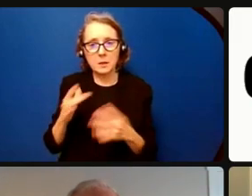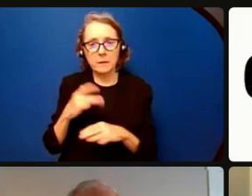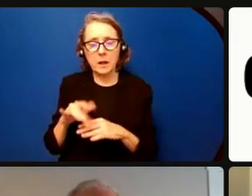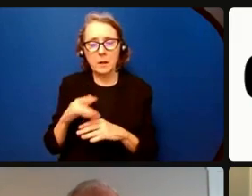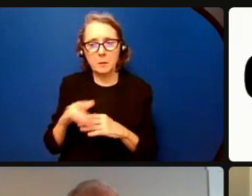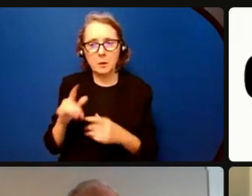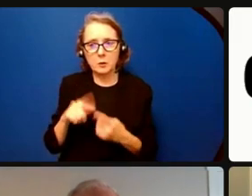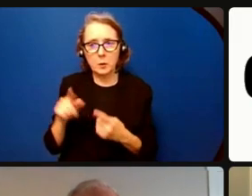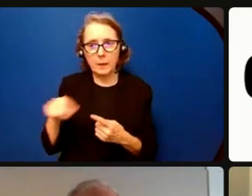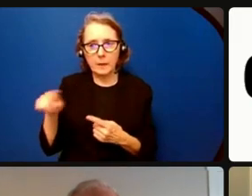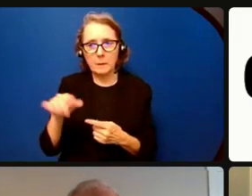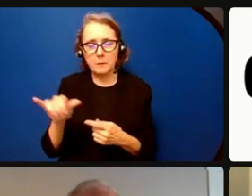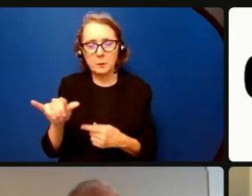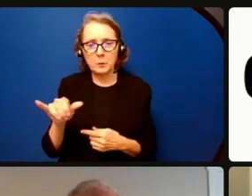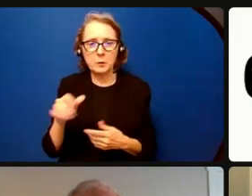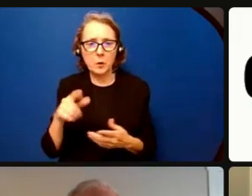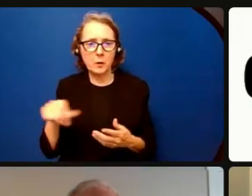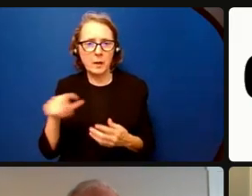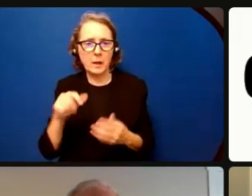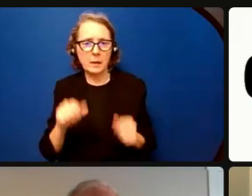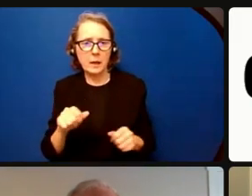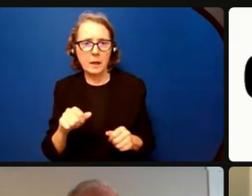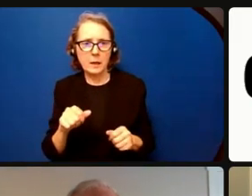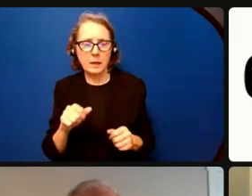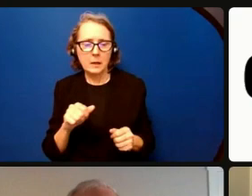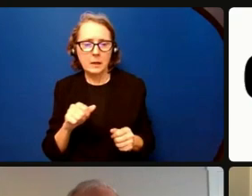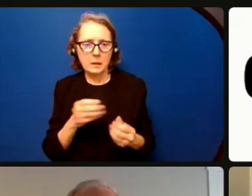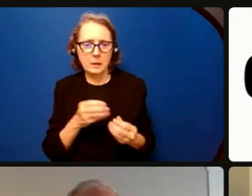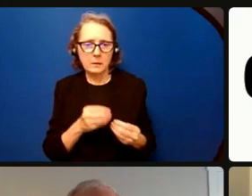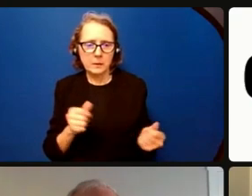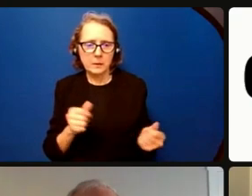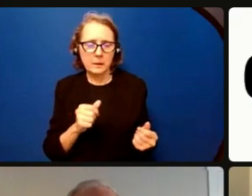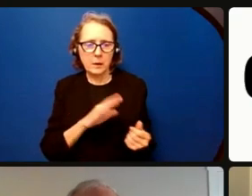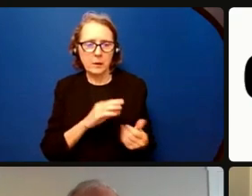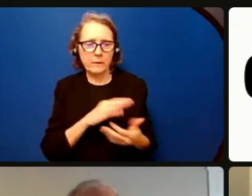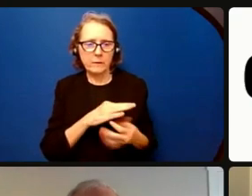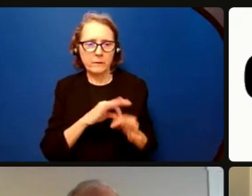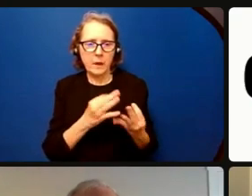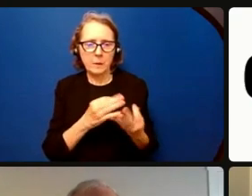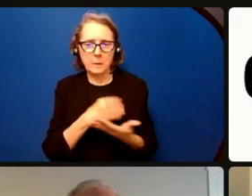to them so that they can address their family budgets.